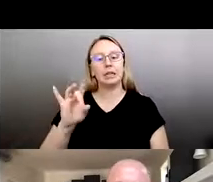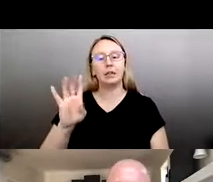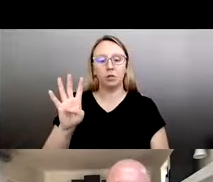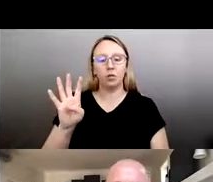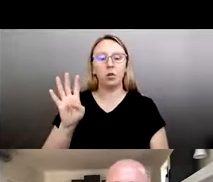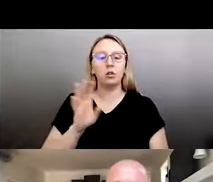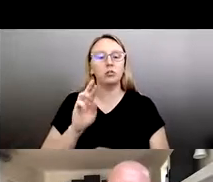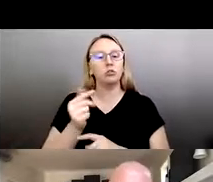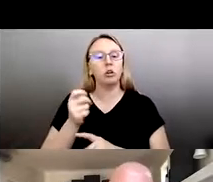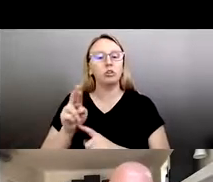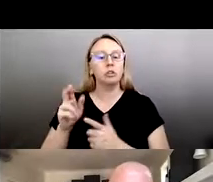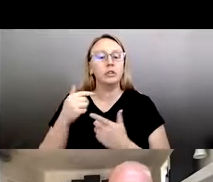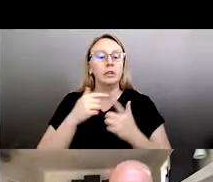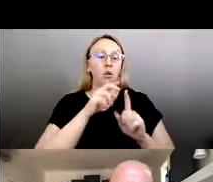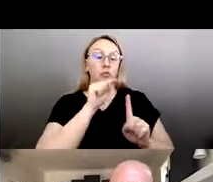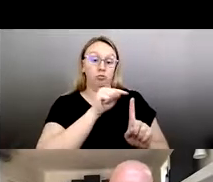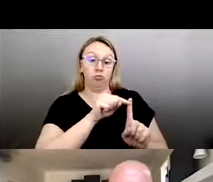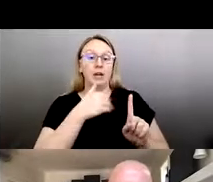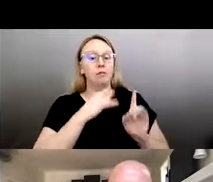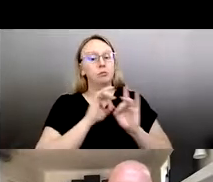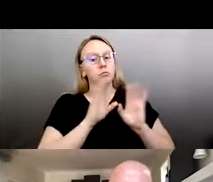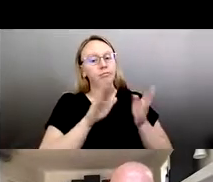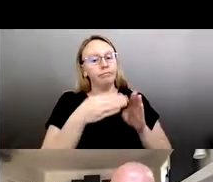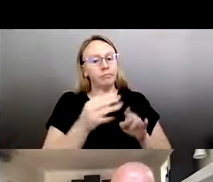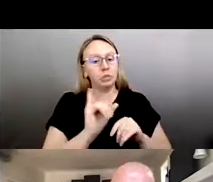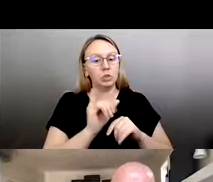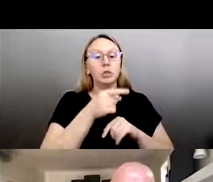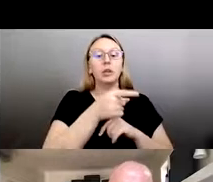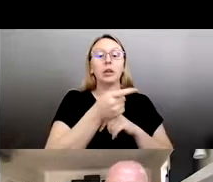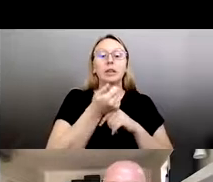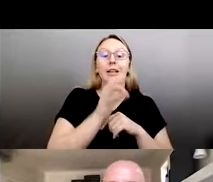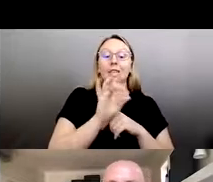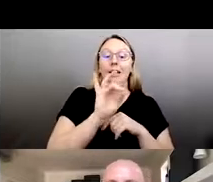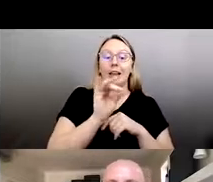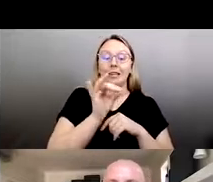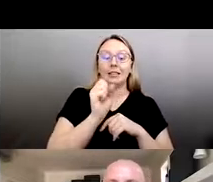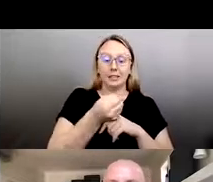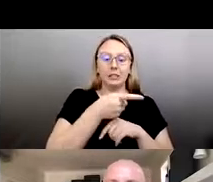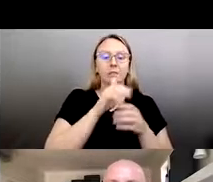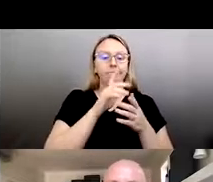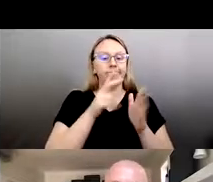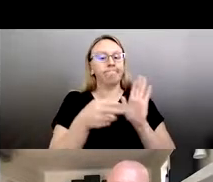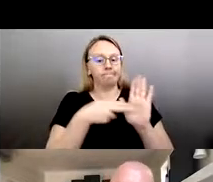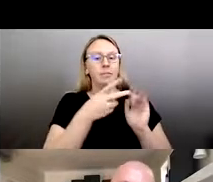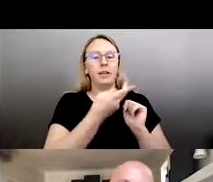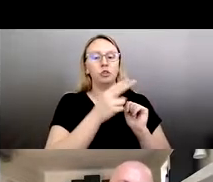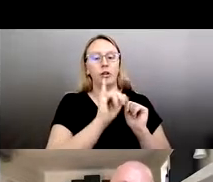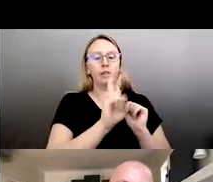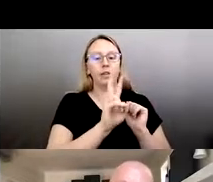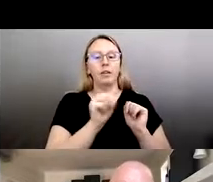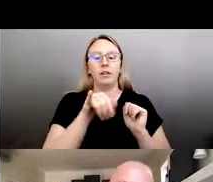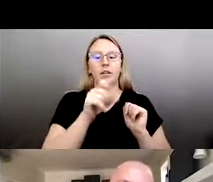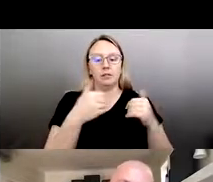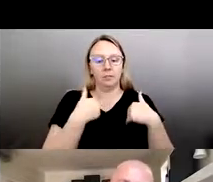himself. In the late 1980s, he was diagnosed with HIV/AIDS. And as he became aware of his own mortality, he made a series of incredibly